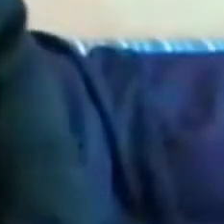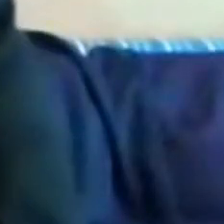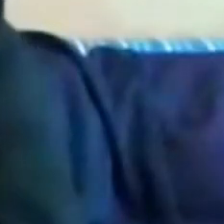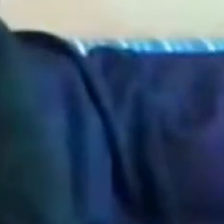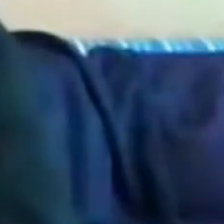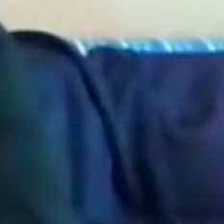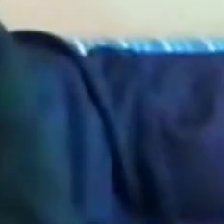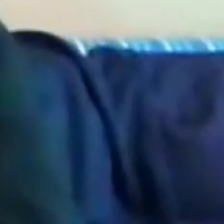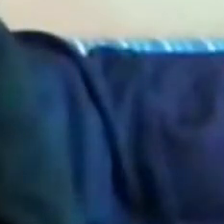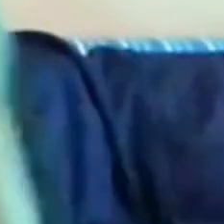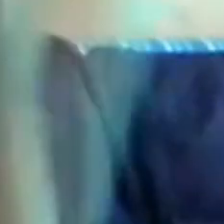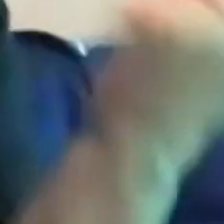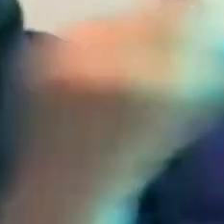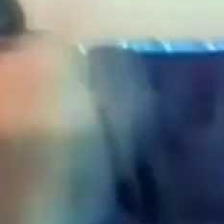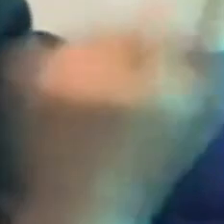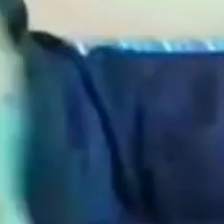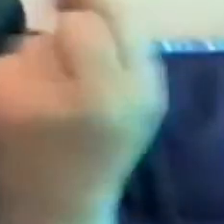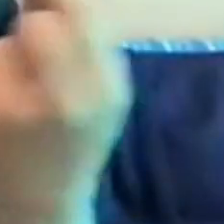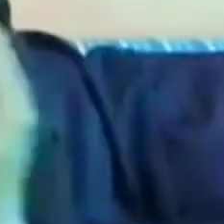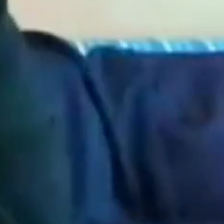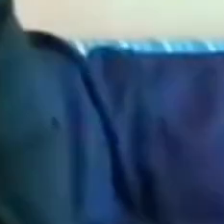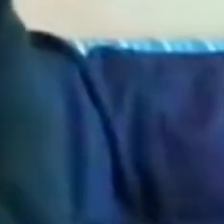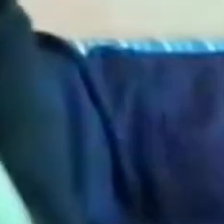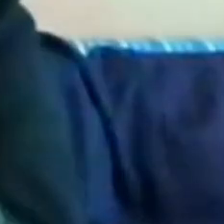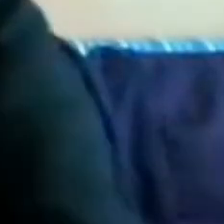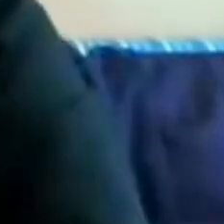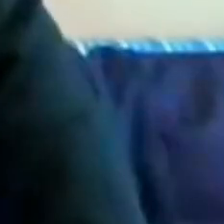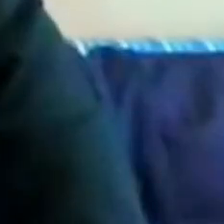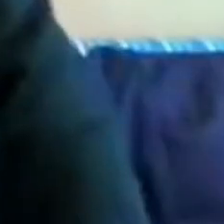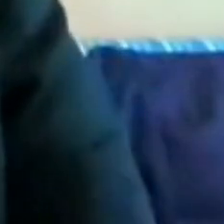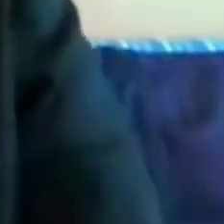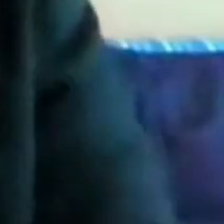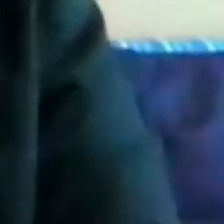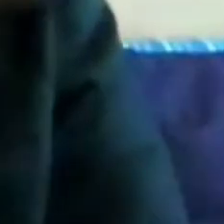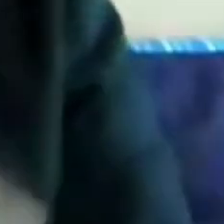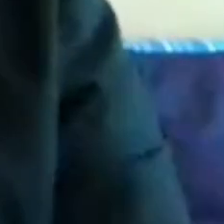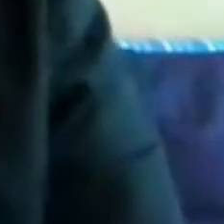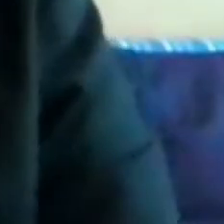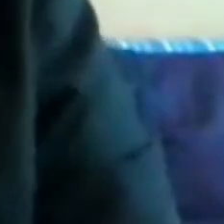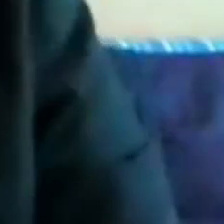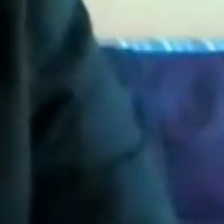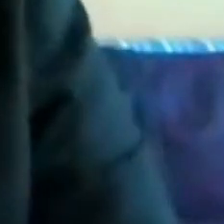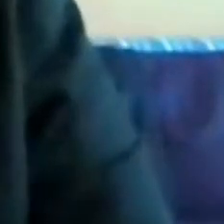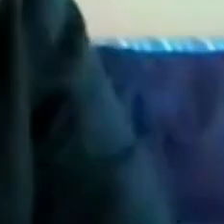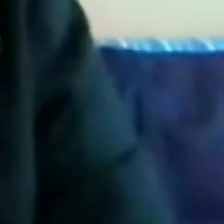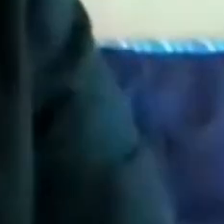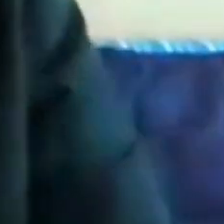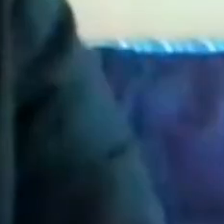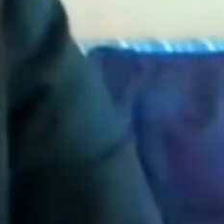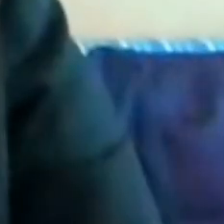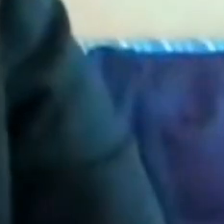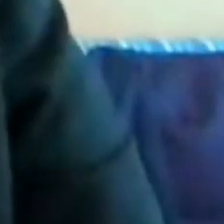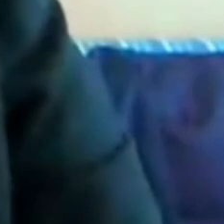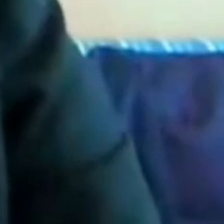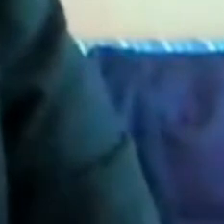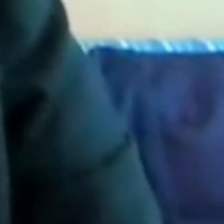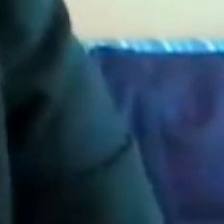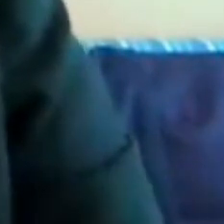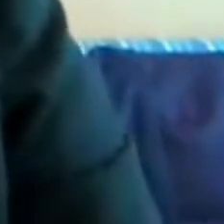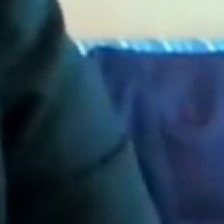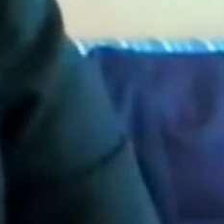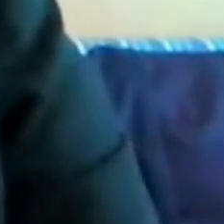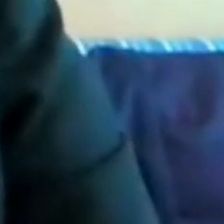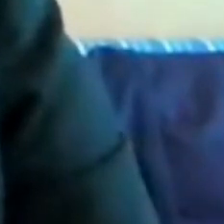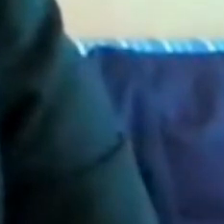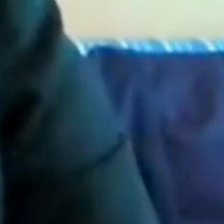how public awareness about the existence and functioning of the TCCs is conducted, especially in the rural